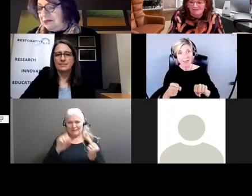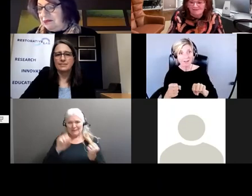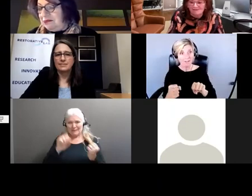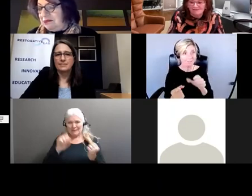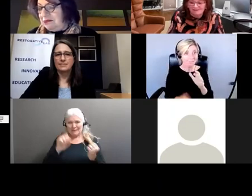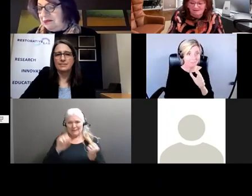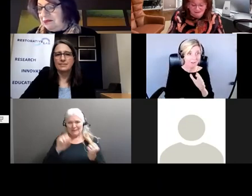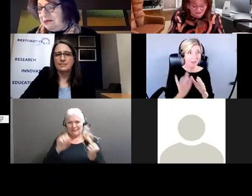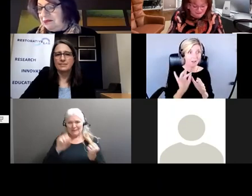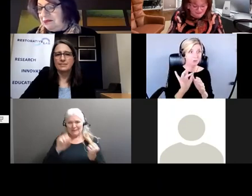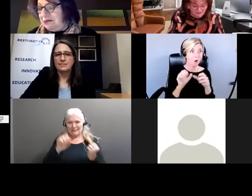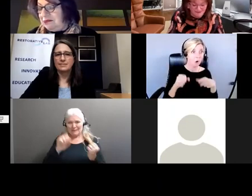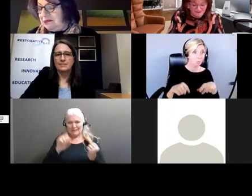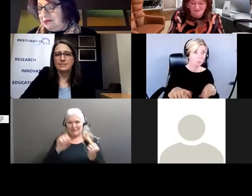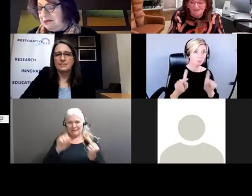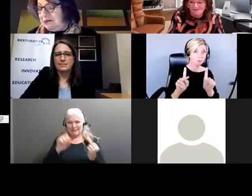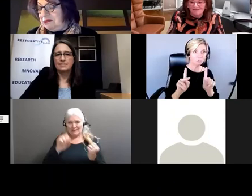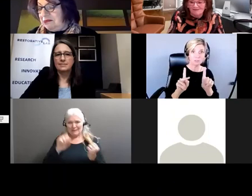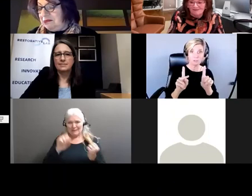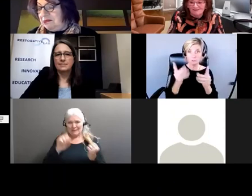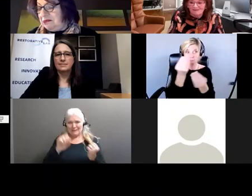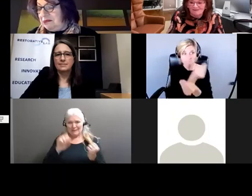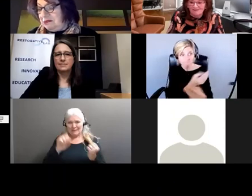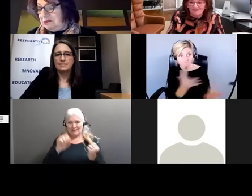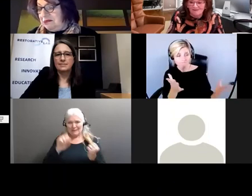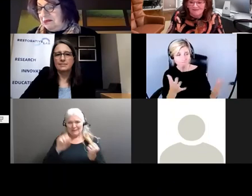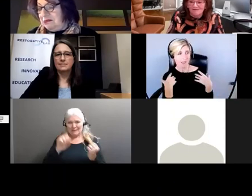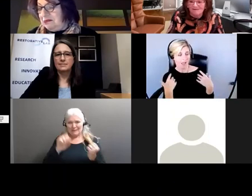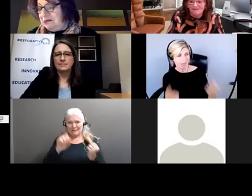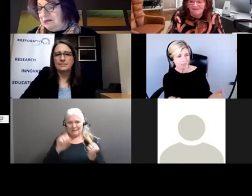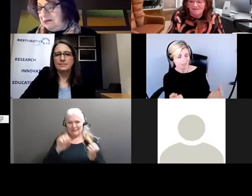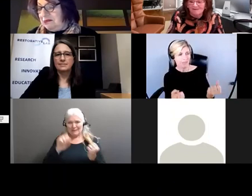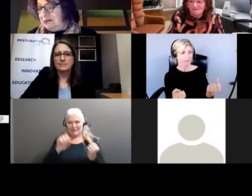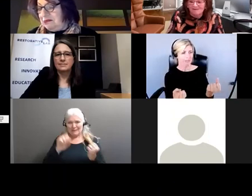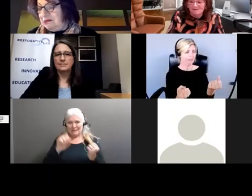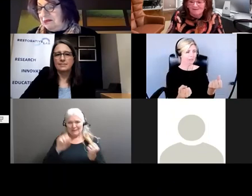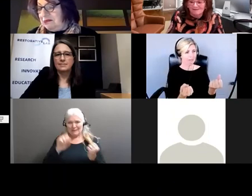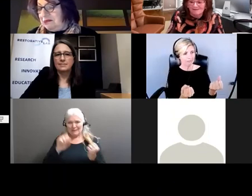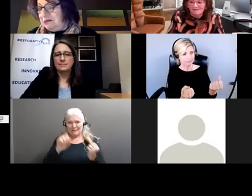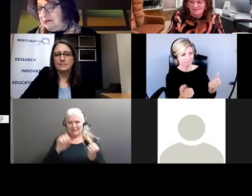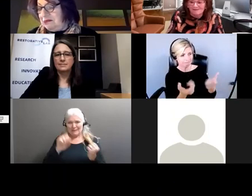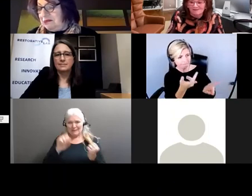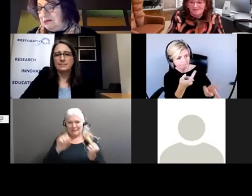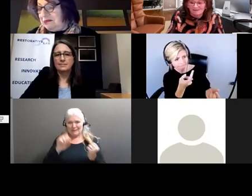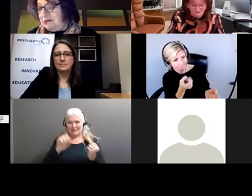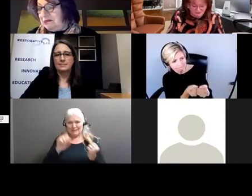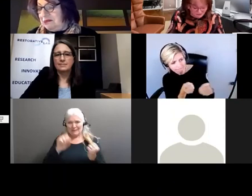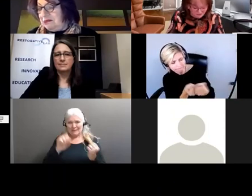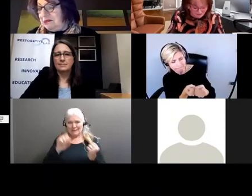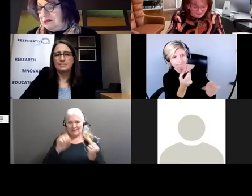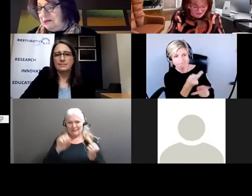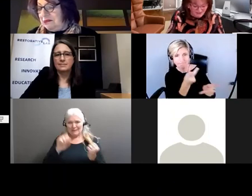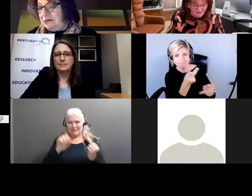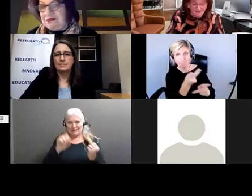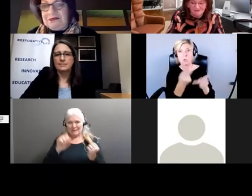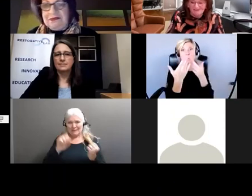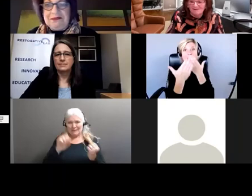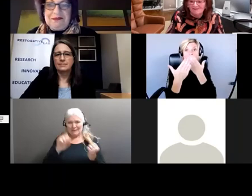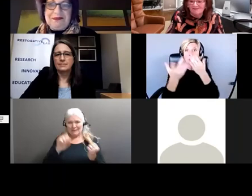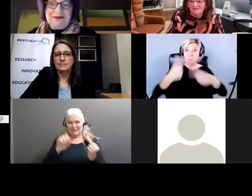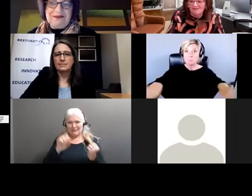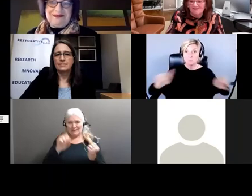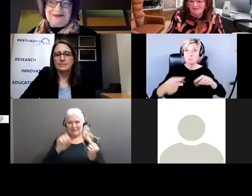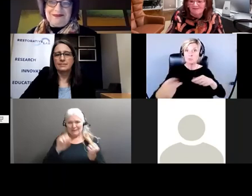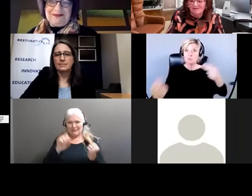a healthier new normal to people's relationships. Thank you everyone from Elder Abuse Prevention Ontario. Thank you,